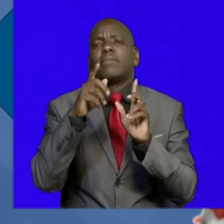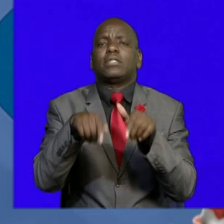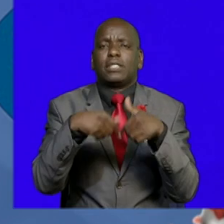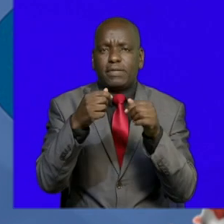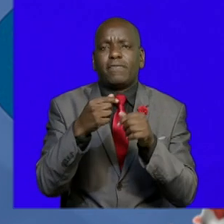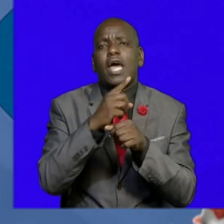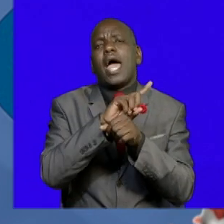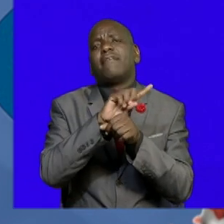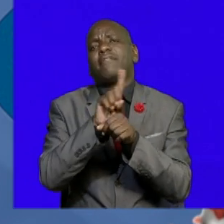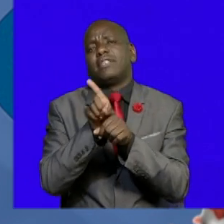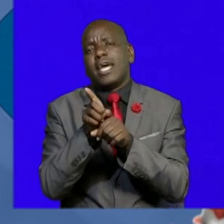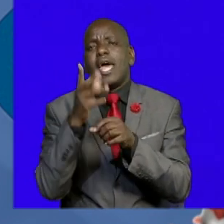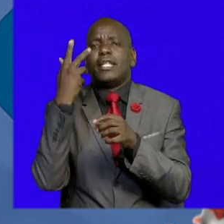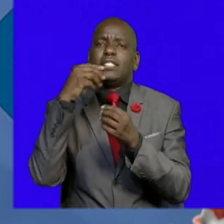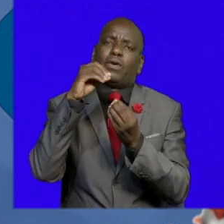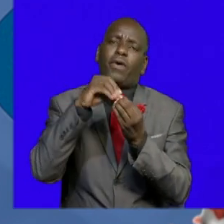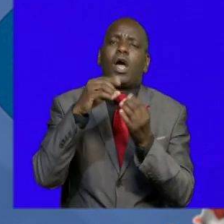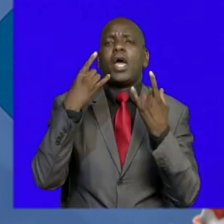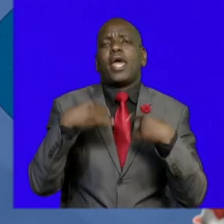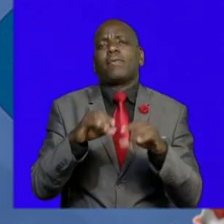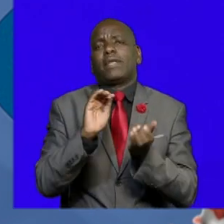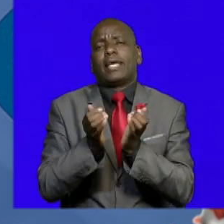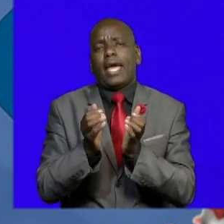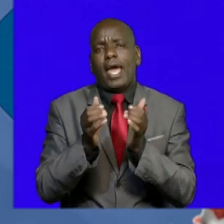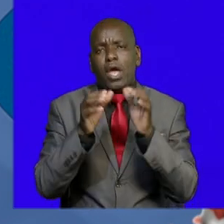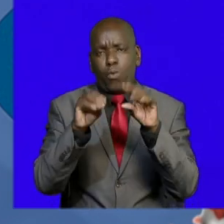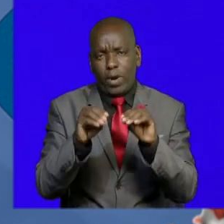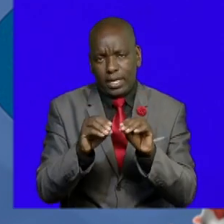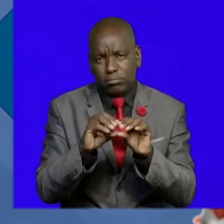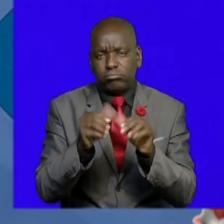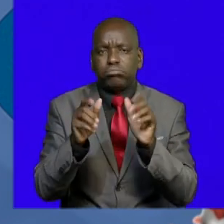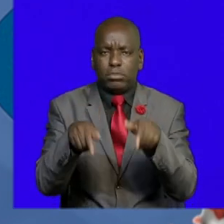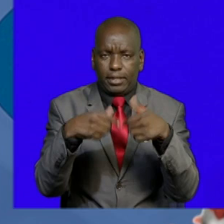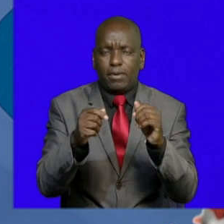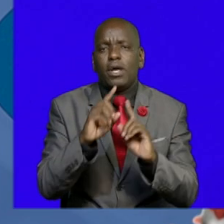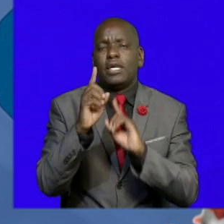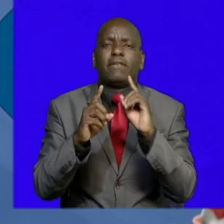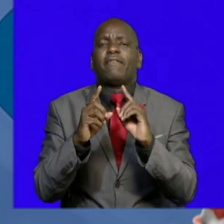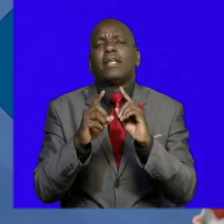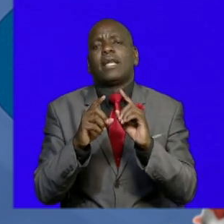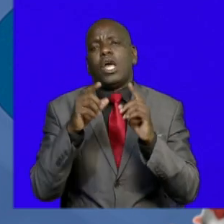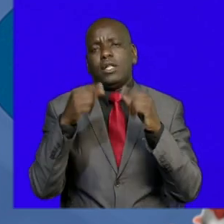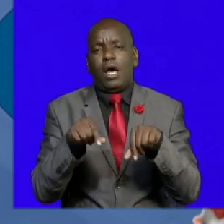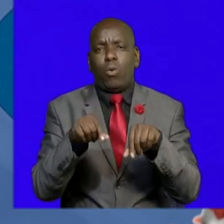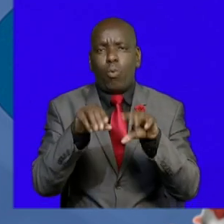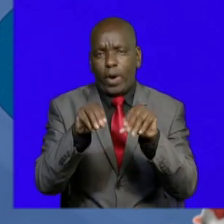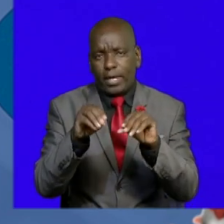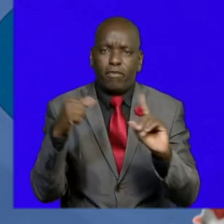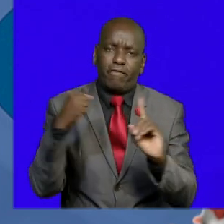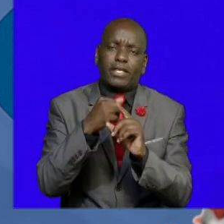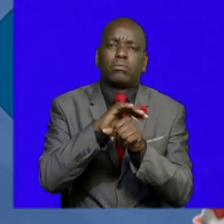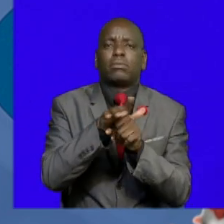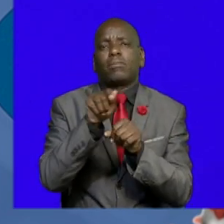issue every day. Additional healthcare workers have been availed to strengthen the surveillance work of our rapid response